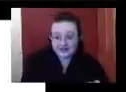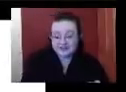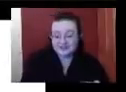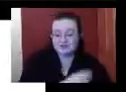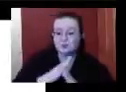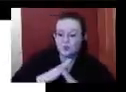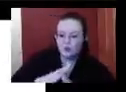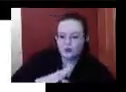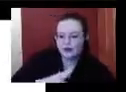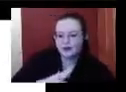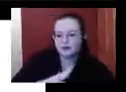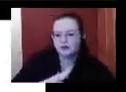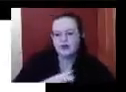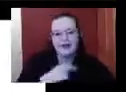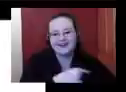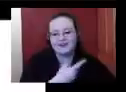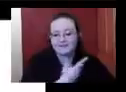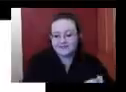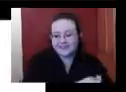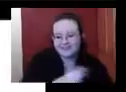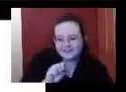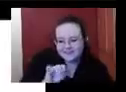from vaccines are very rare.